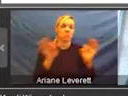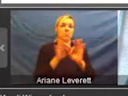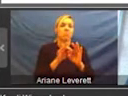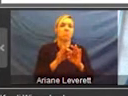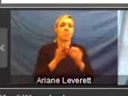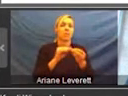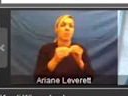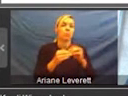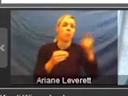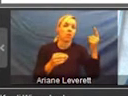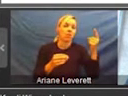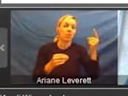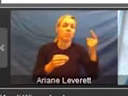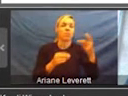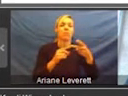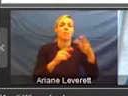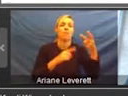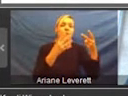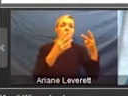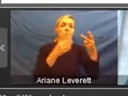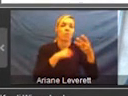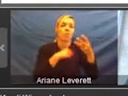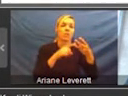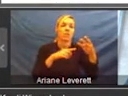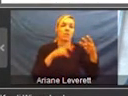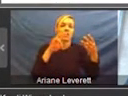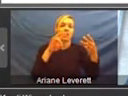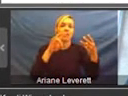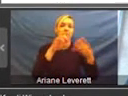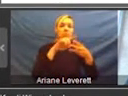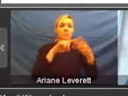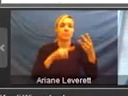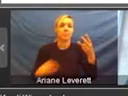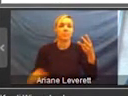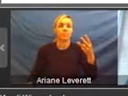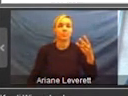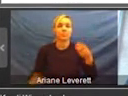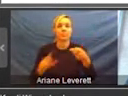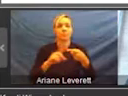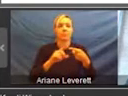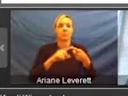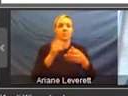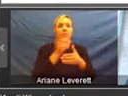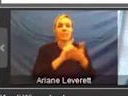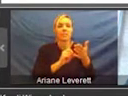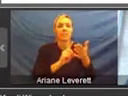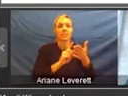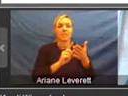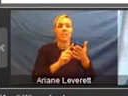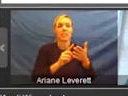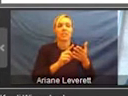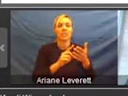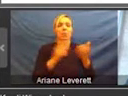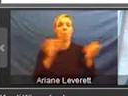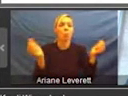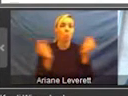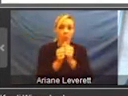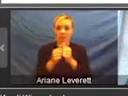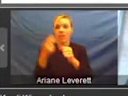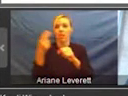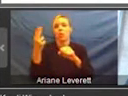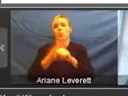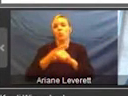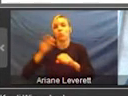7. 1 meaning designing with the user, which